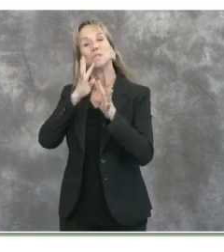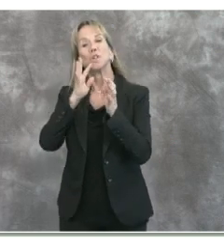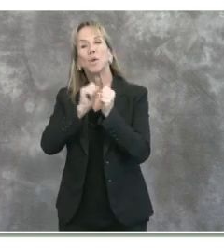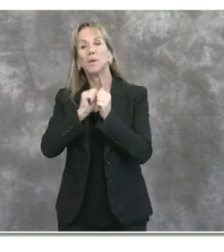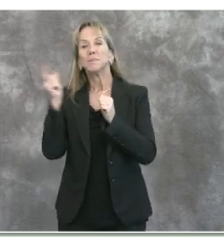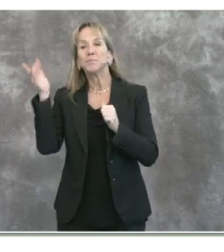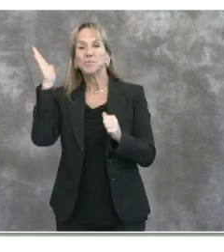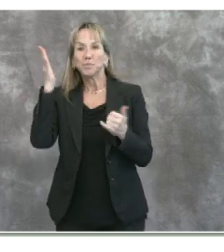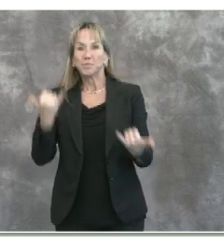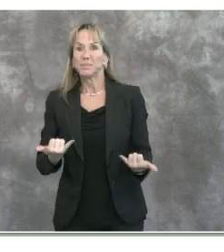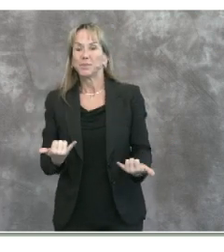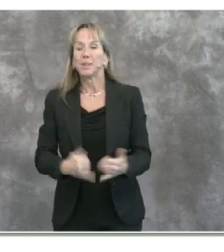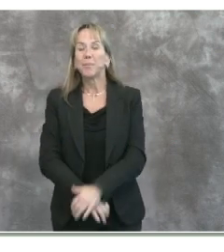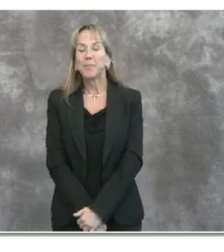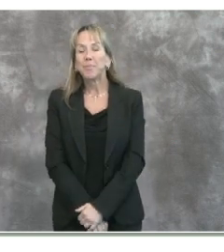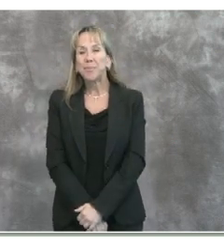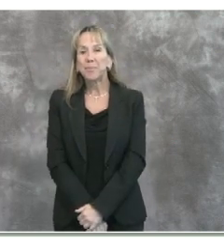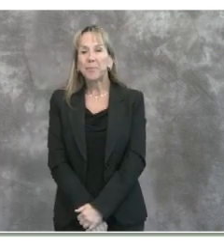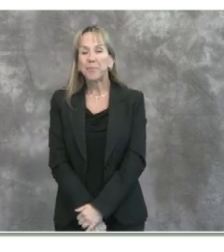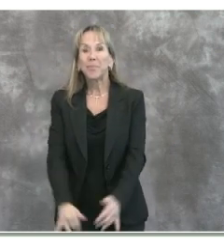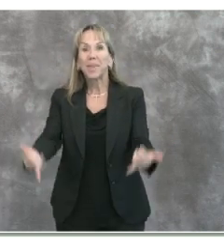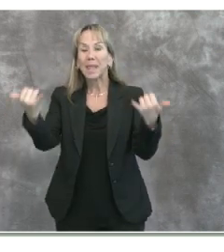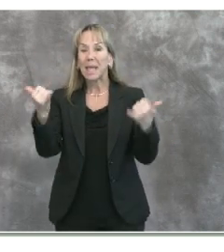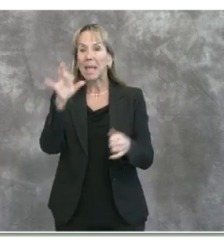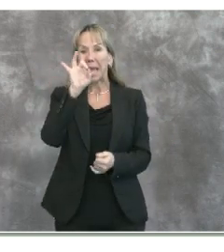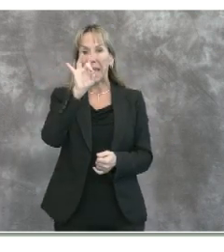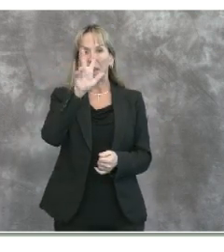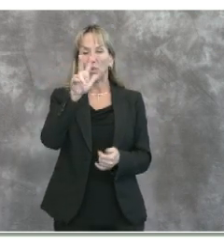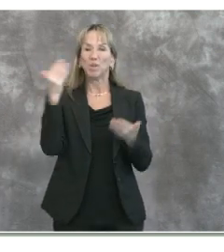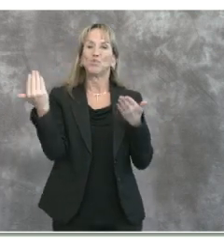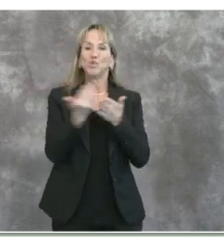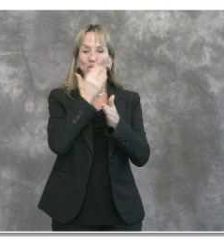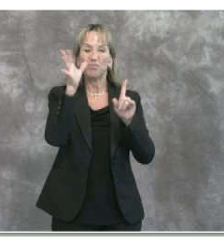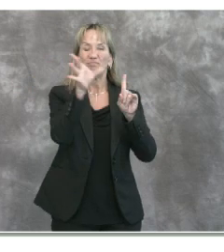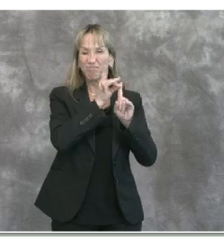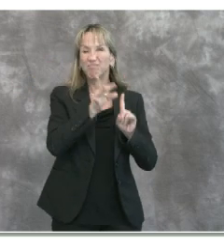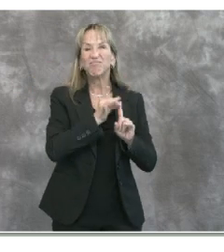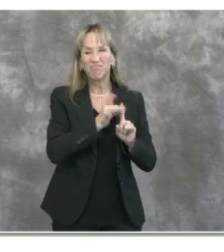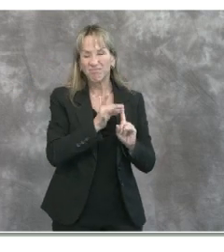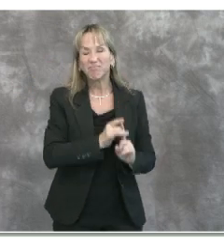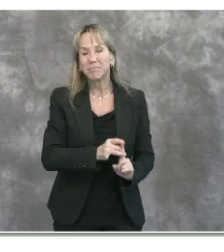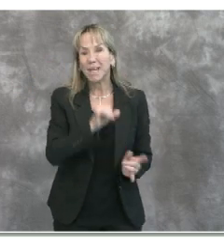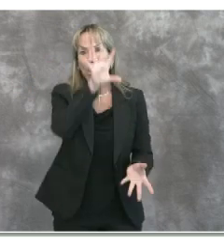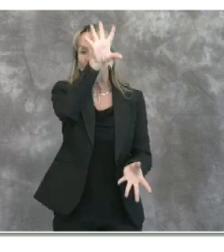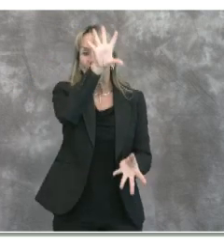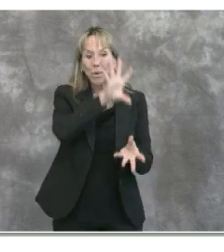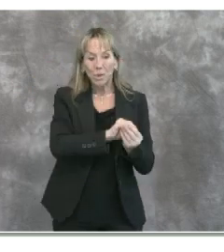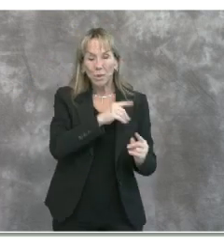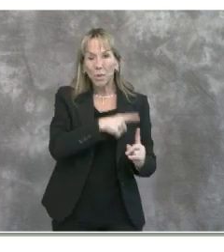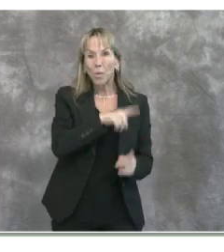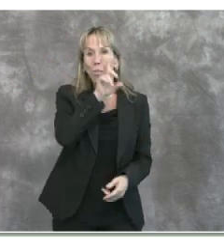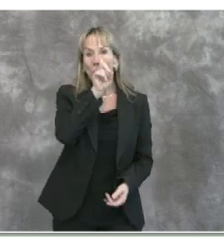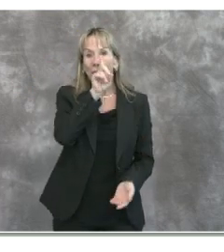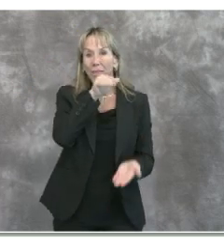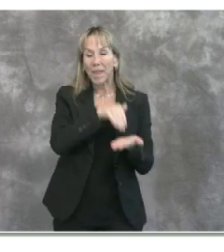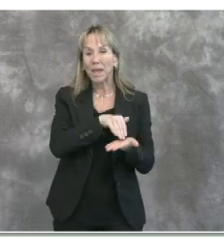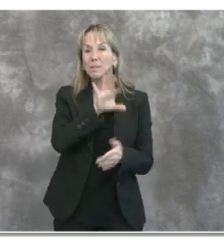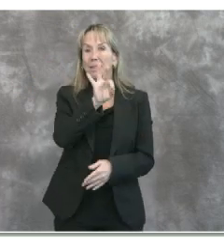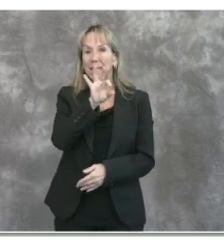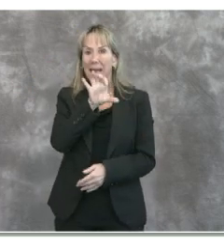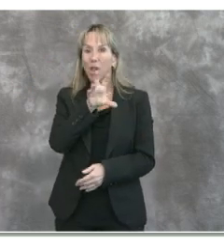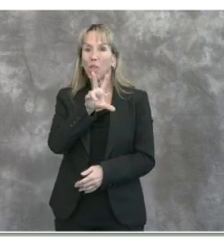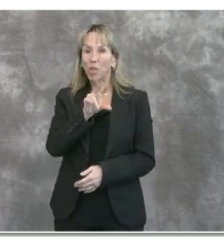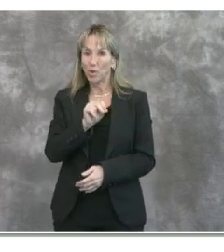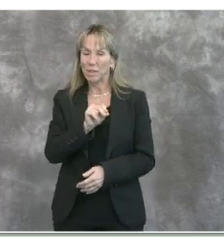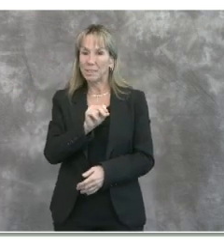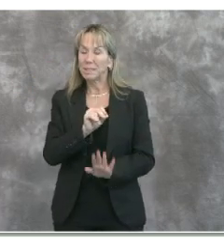Partnership. Today, we are reporting 83 new positive cases. This brings us to a total of 1,930.